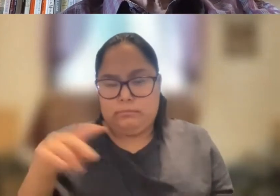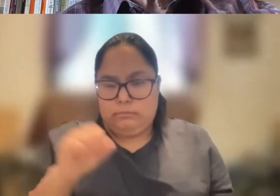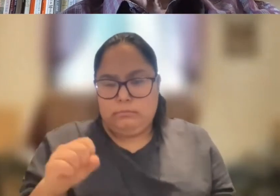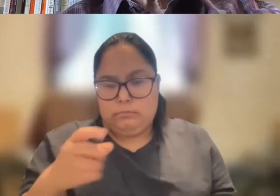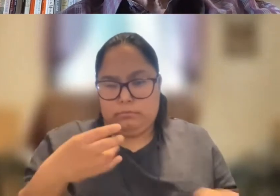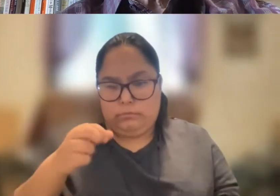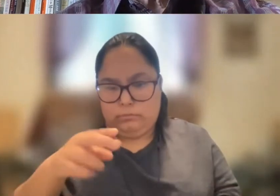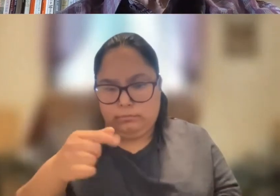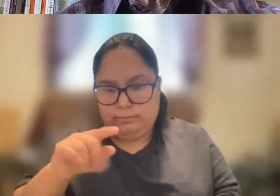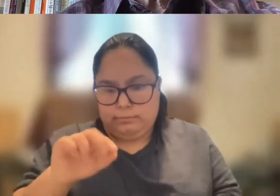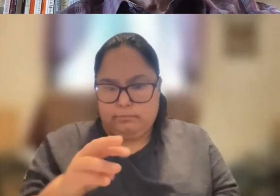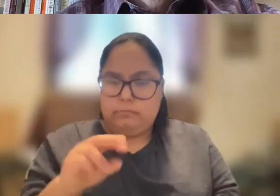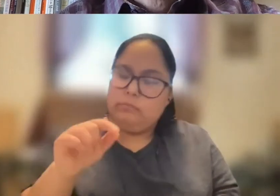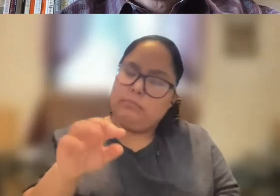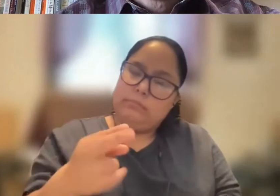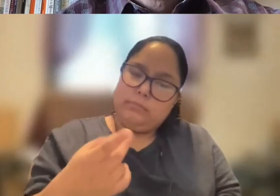at